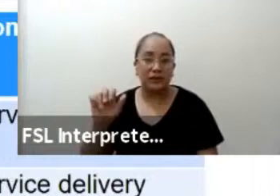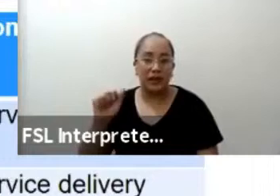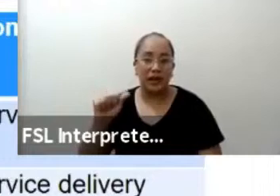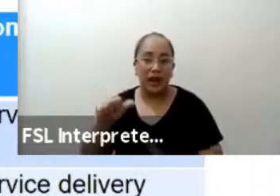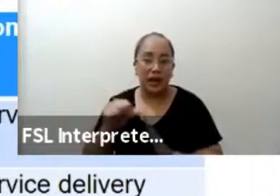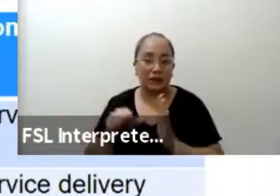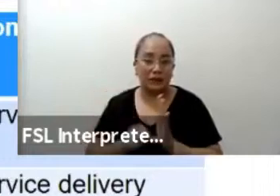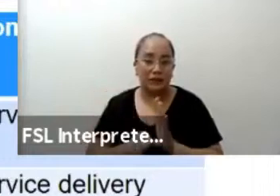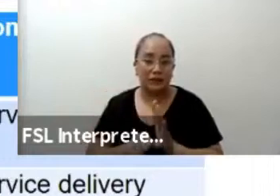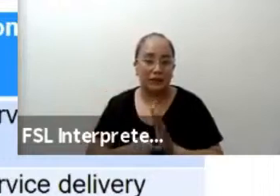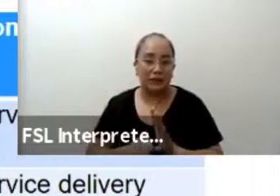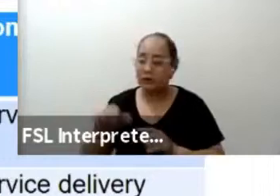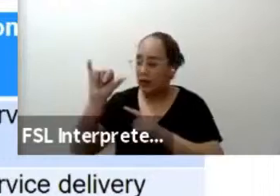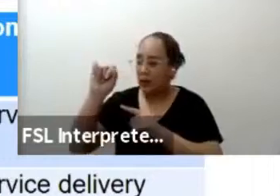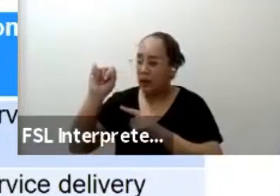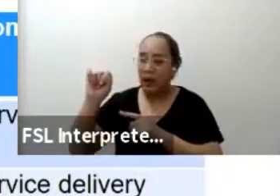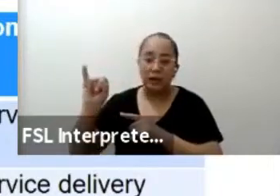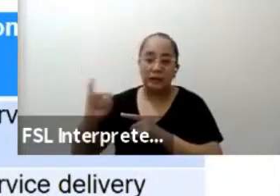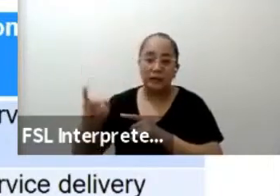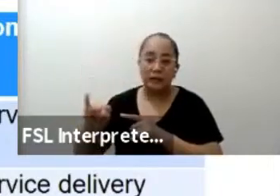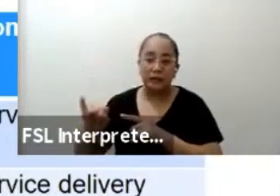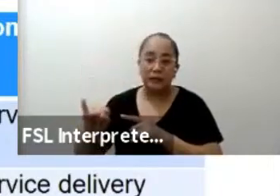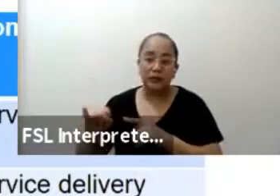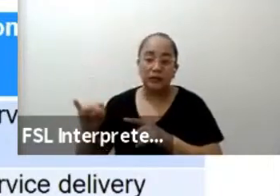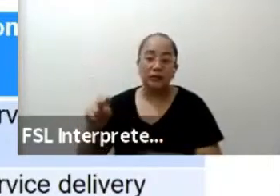was the act that actually eventually created PhilHealth.